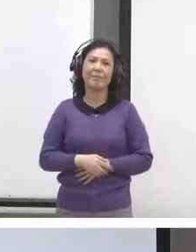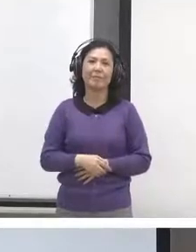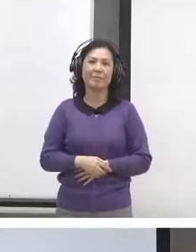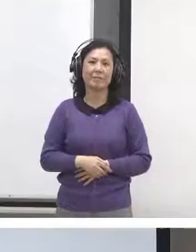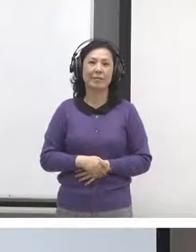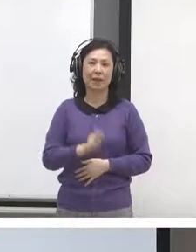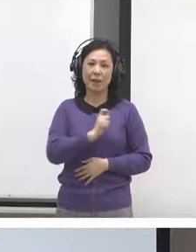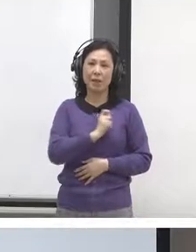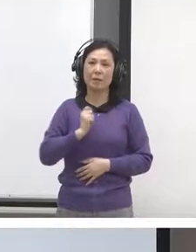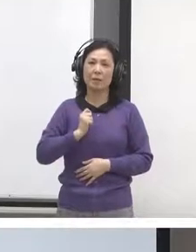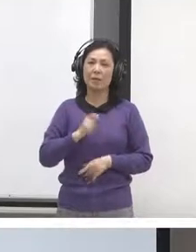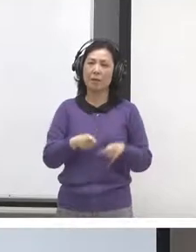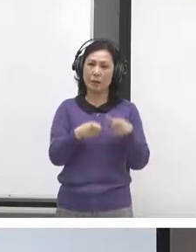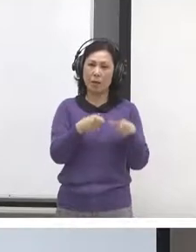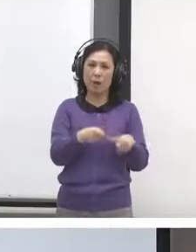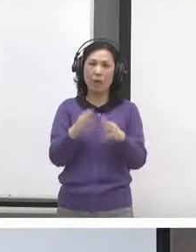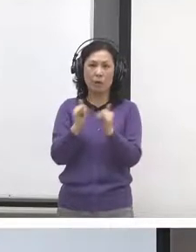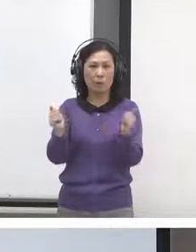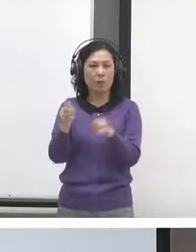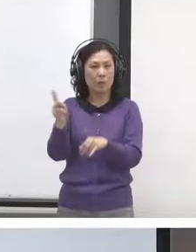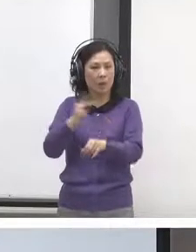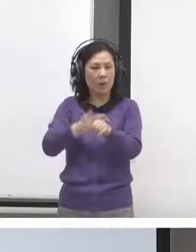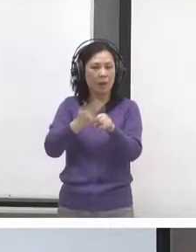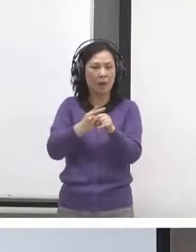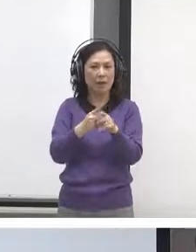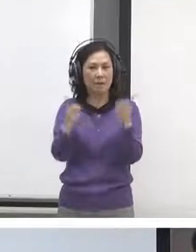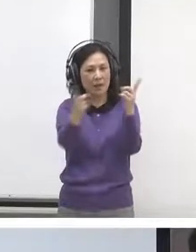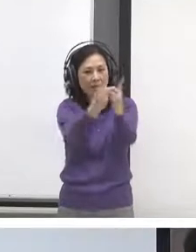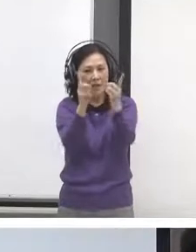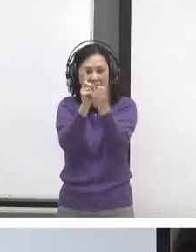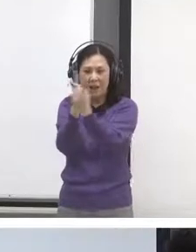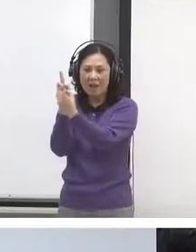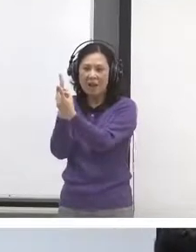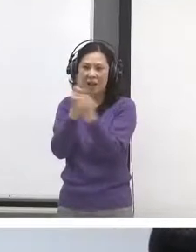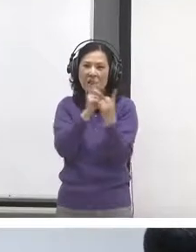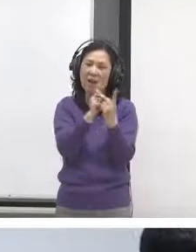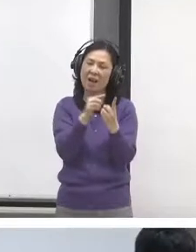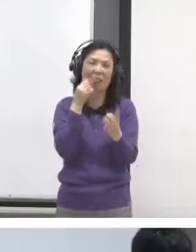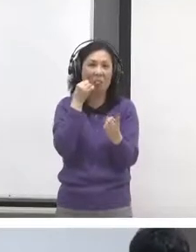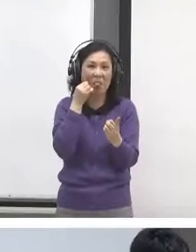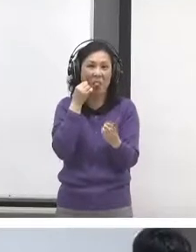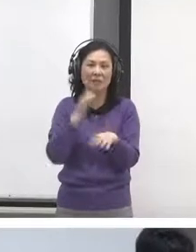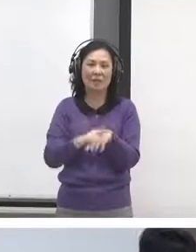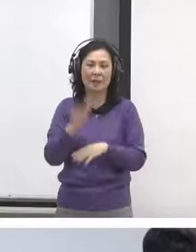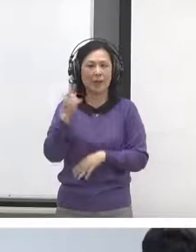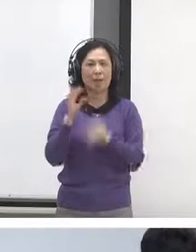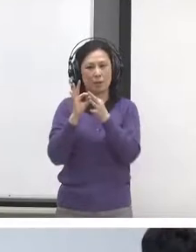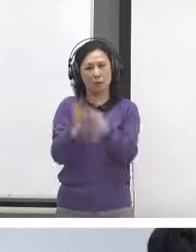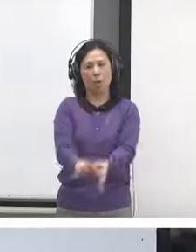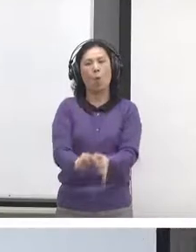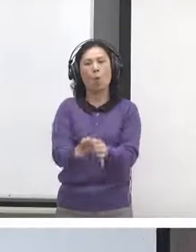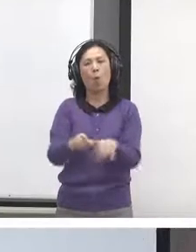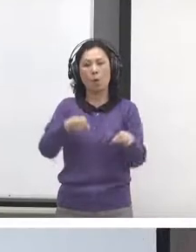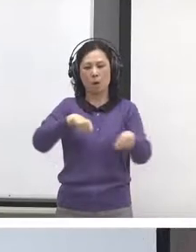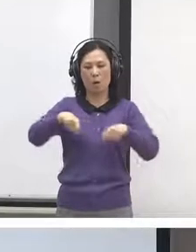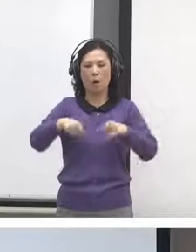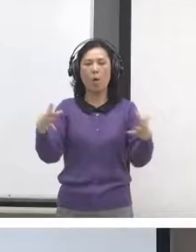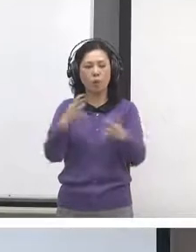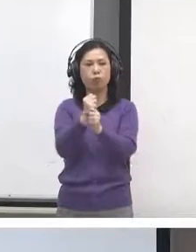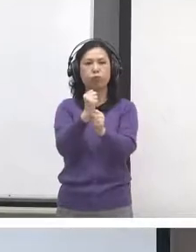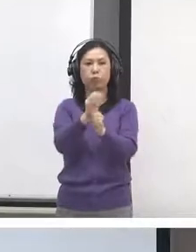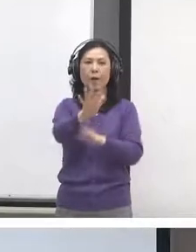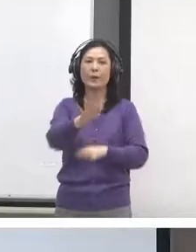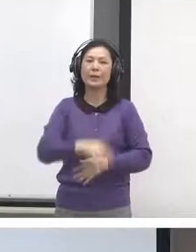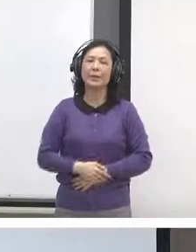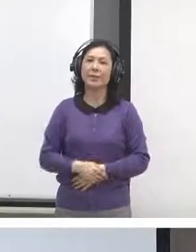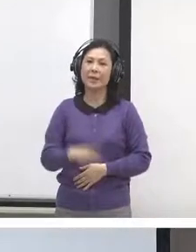digital infrastructure. So our Slack community and their weekly stand-ups and their weekly meetings are actually run through and